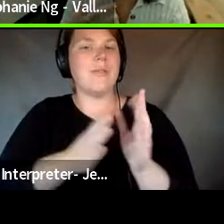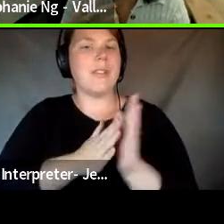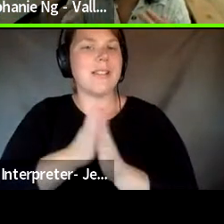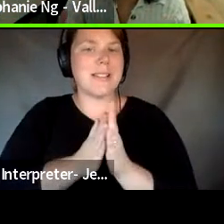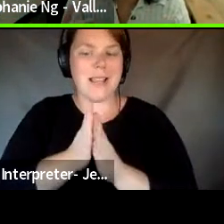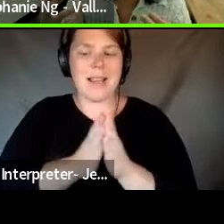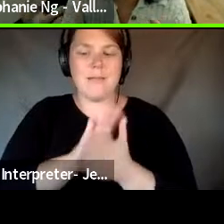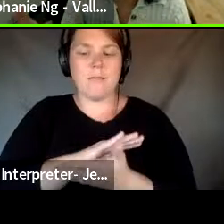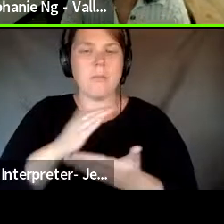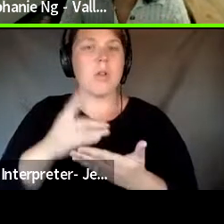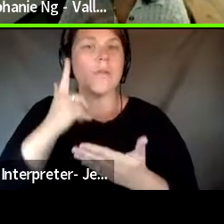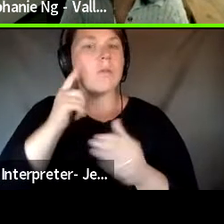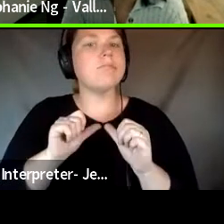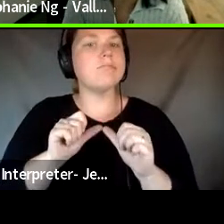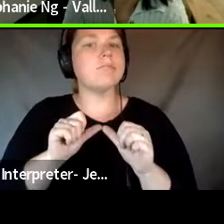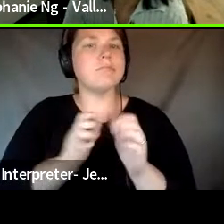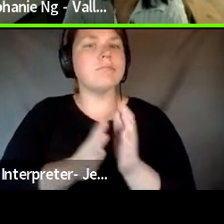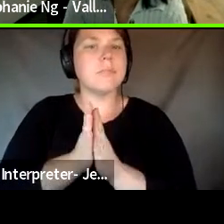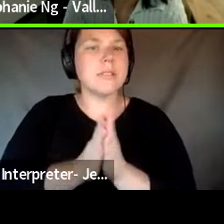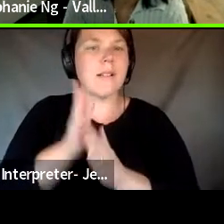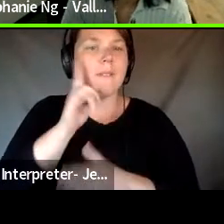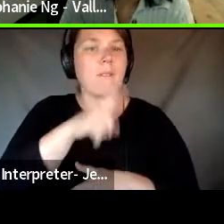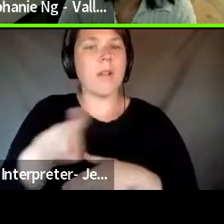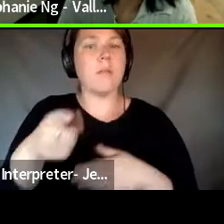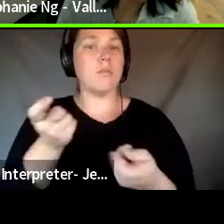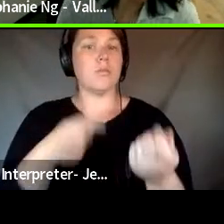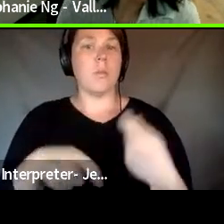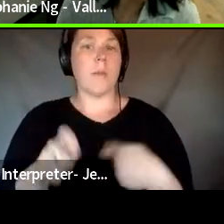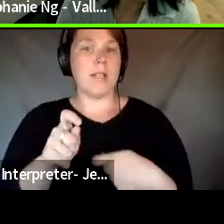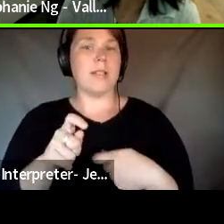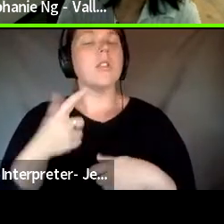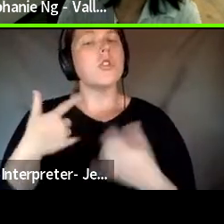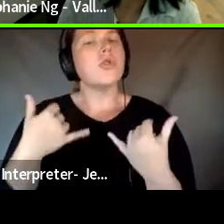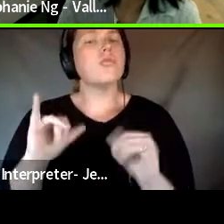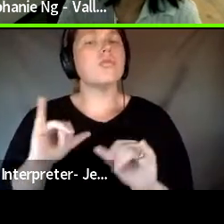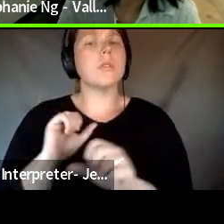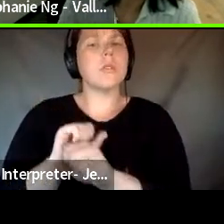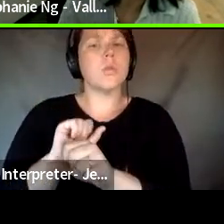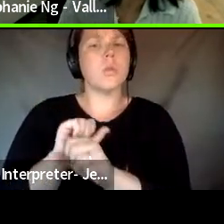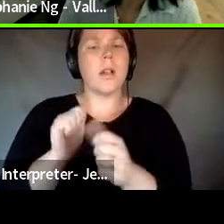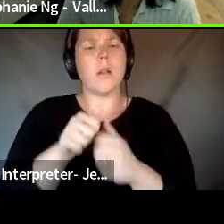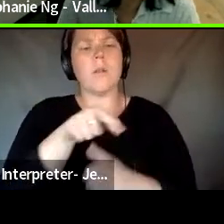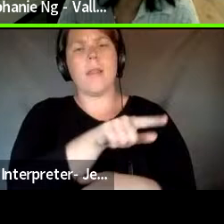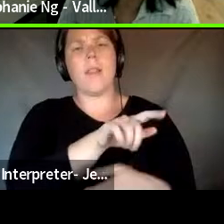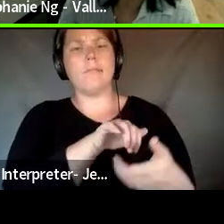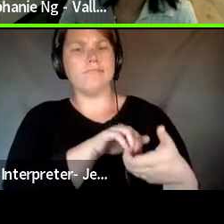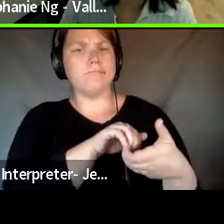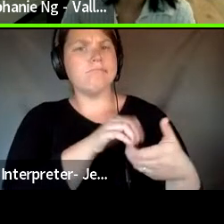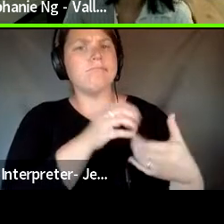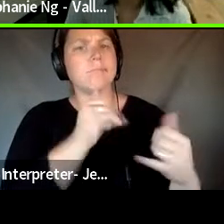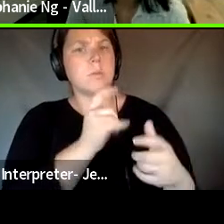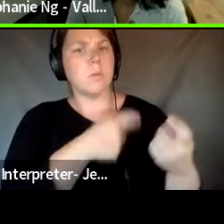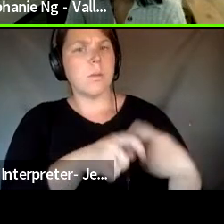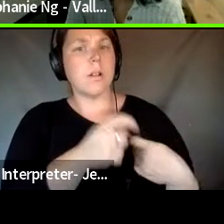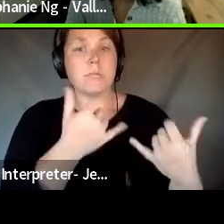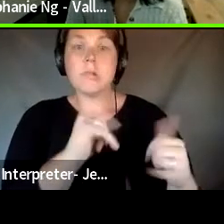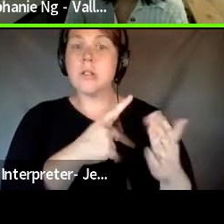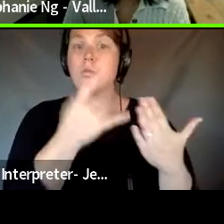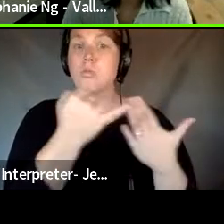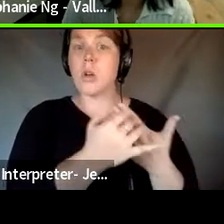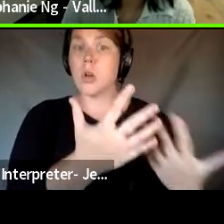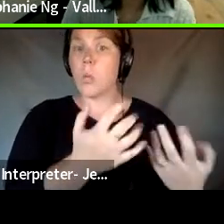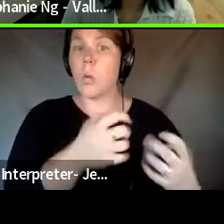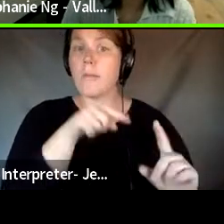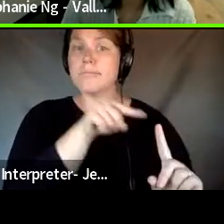to continue to incentivize them to kind of make this replacement. So we're still working with them to make those replacements and still want to do the project, but